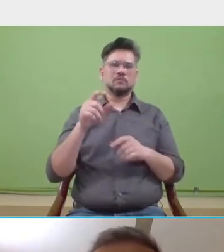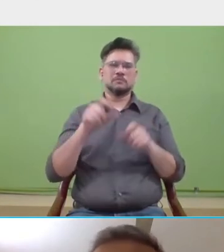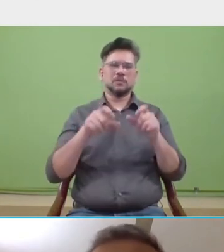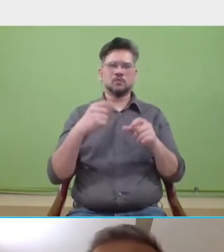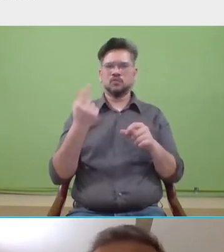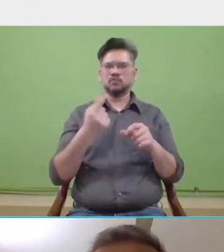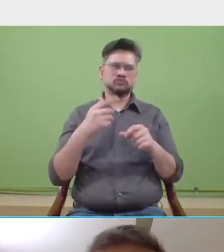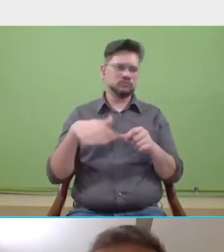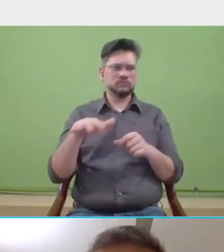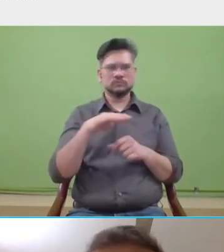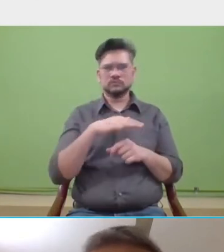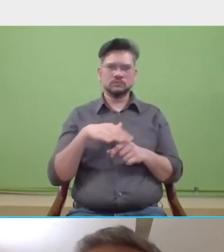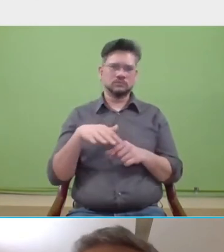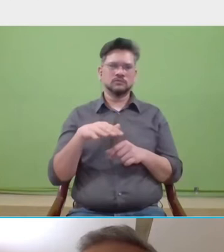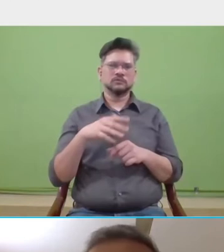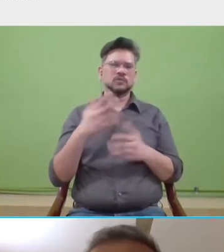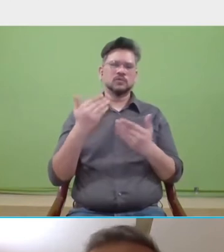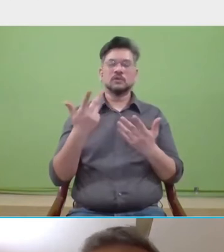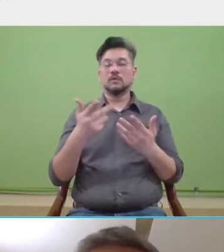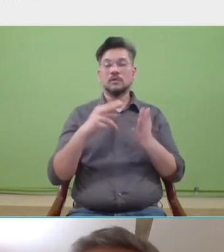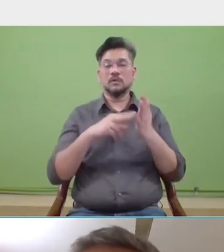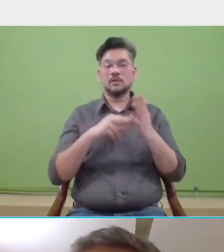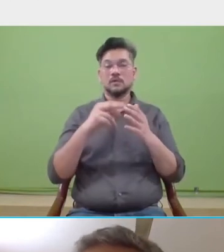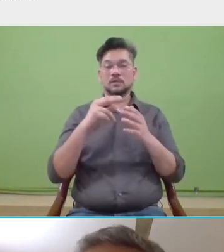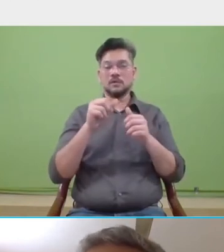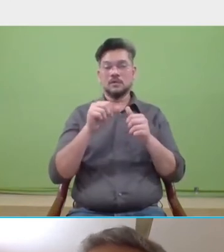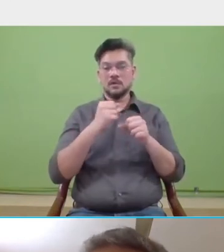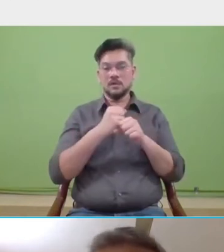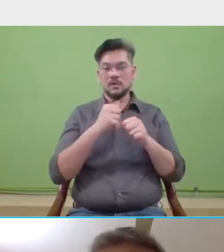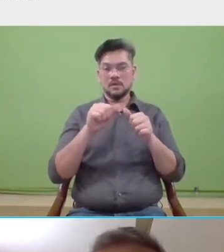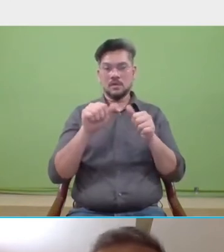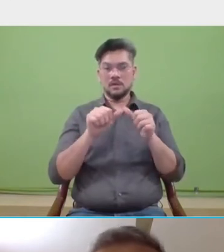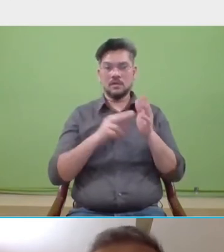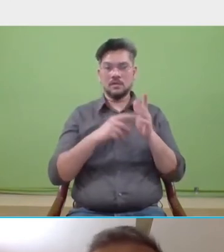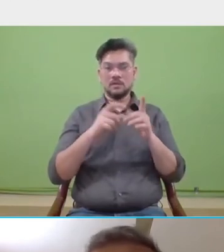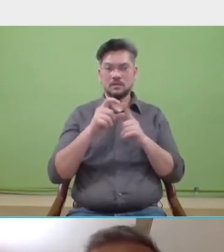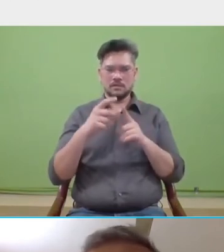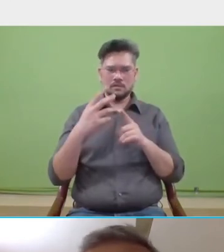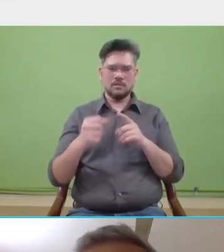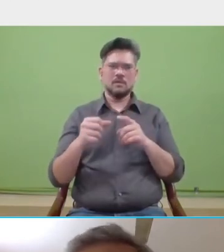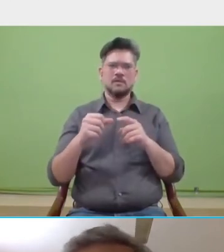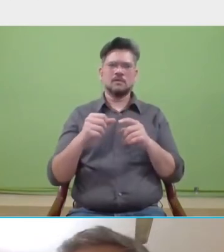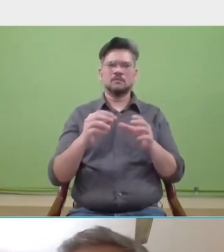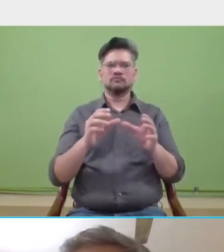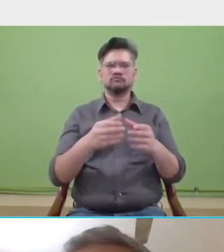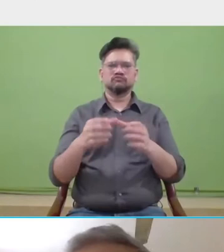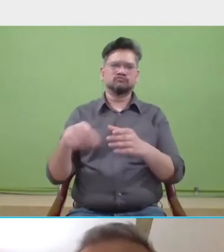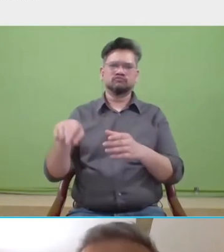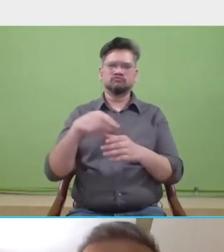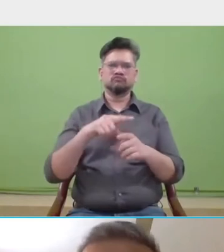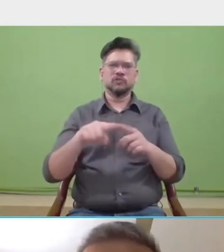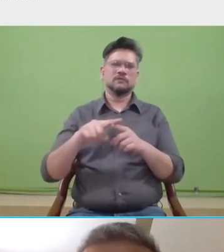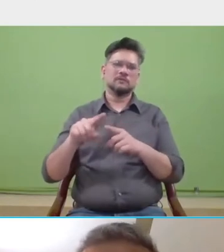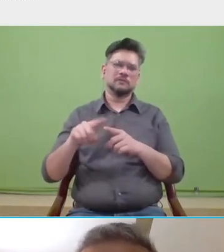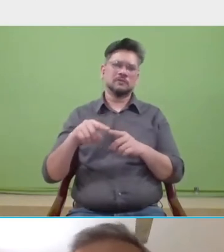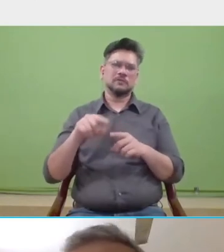nagaland consists of many tribes with different language languages speech communities different speech communities then